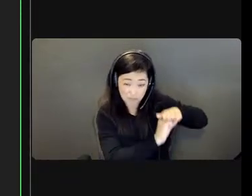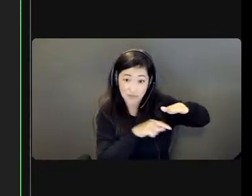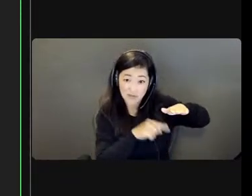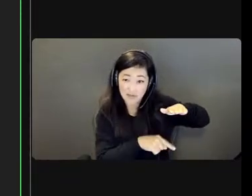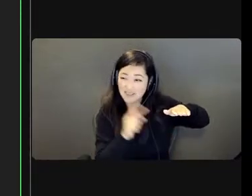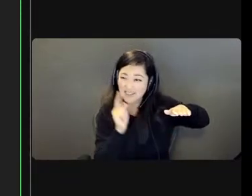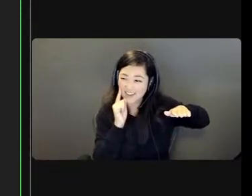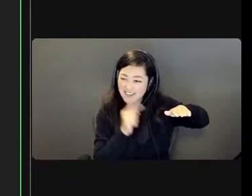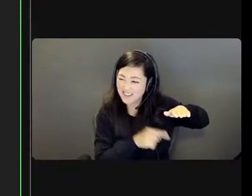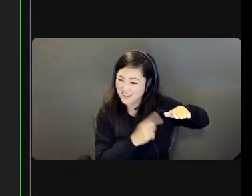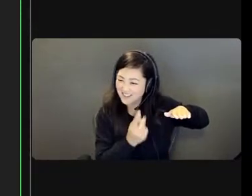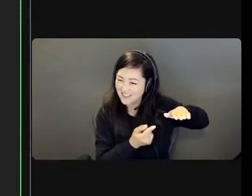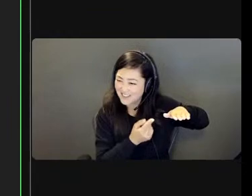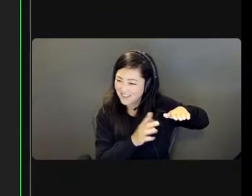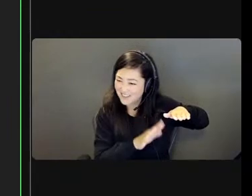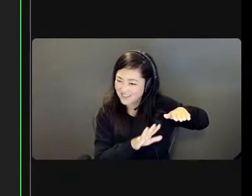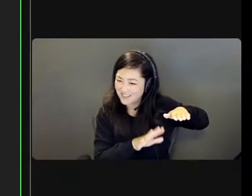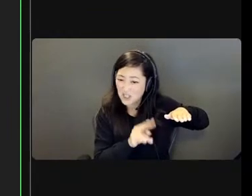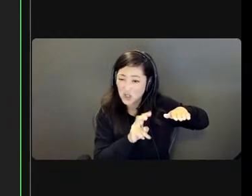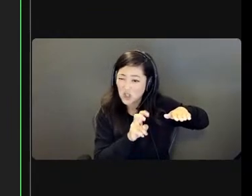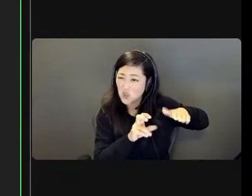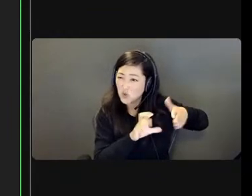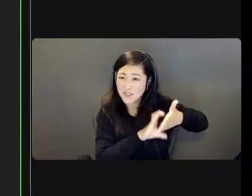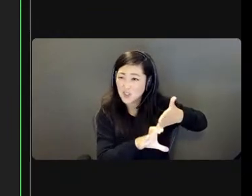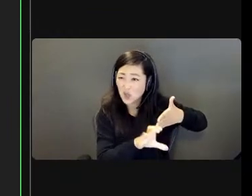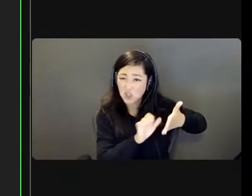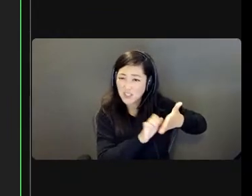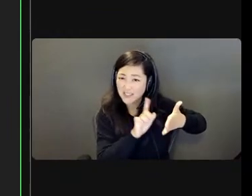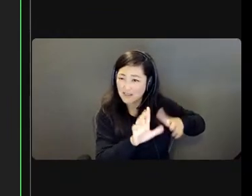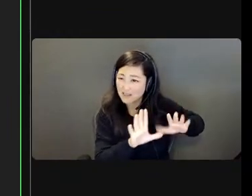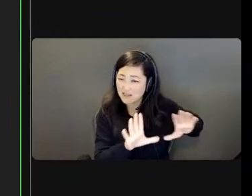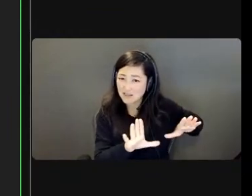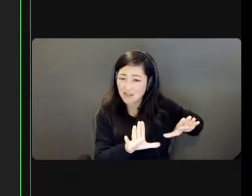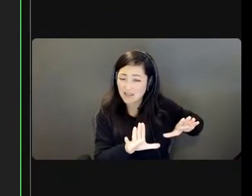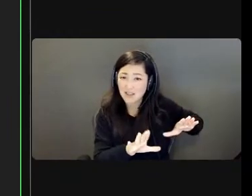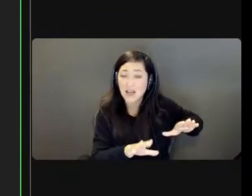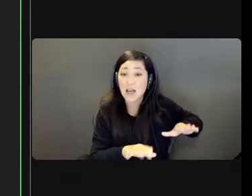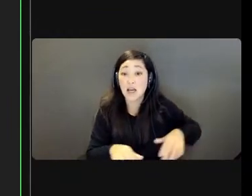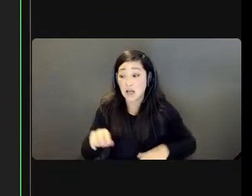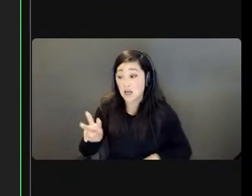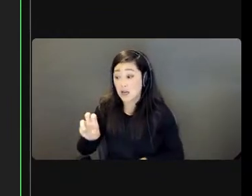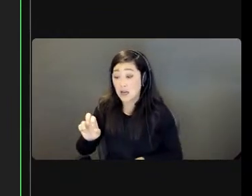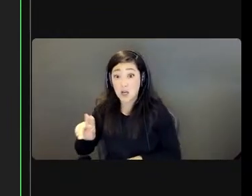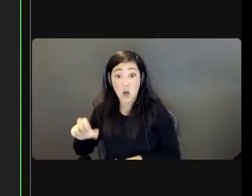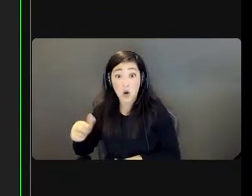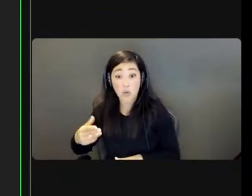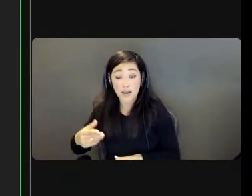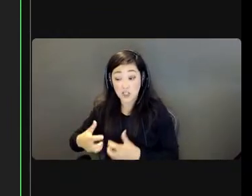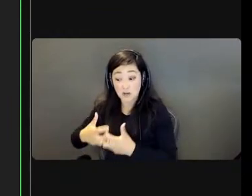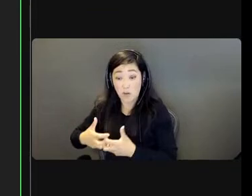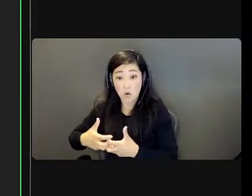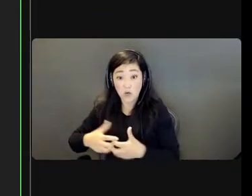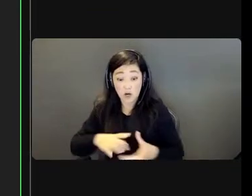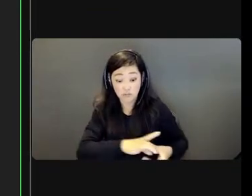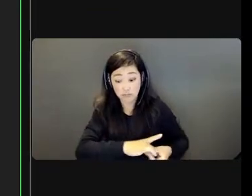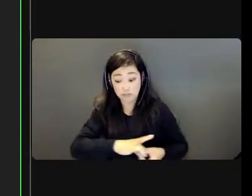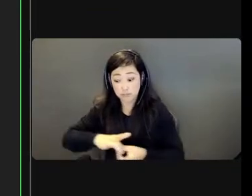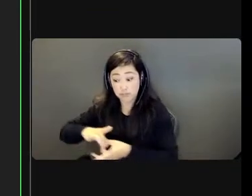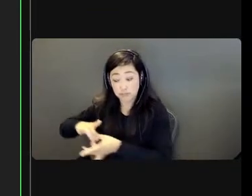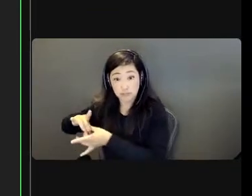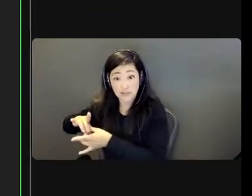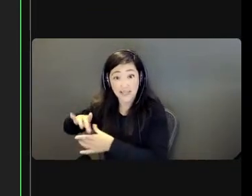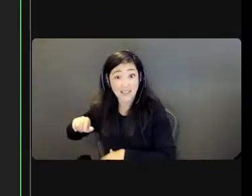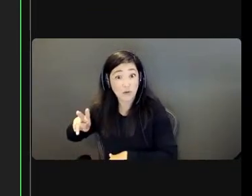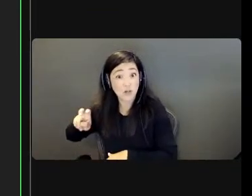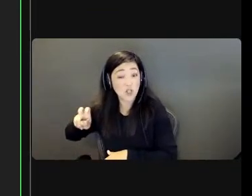only $200. The winch to pull the mountain bike in was about $200. I had that sitting